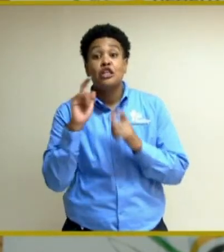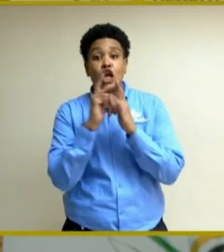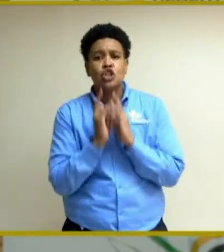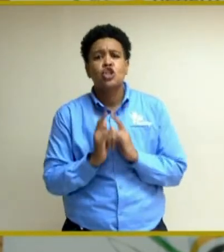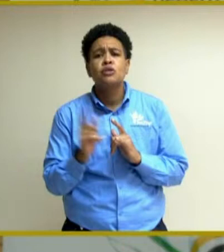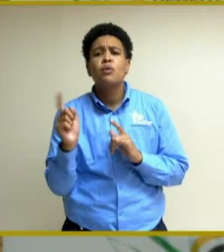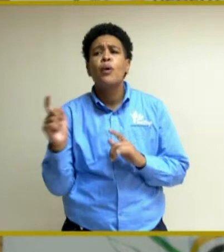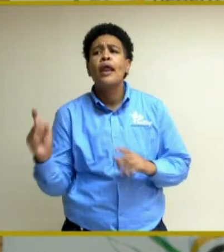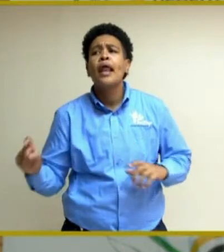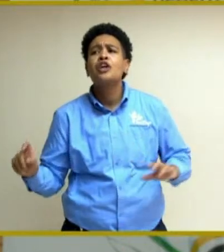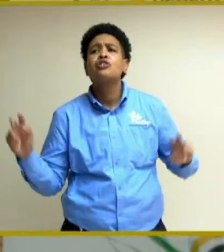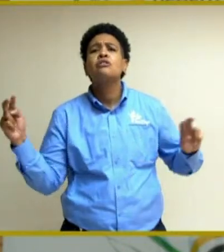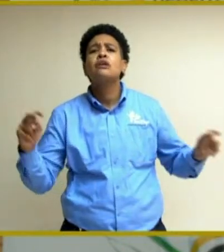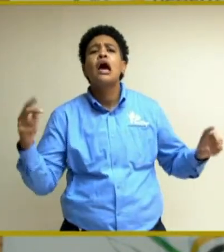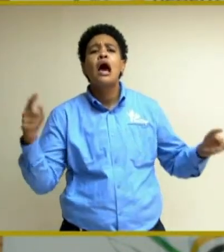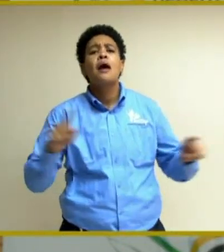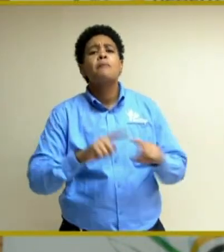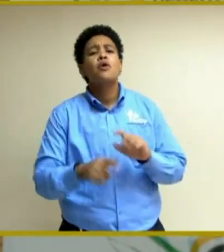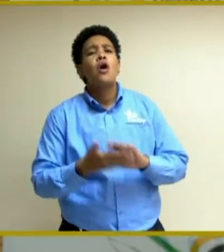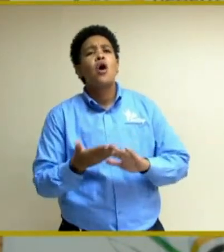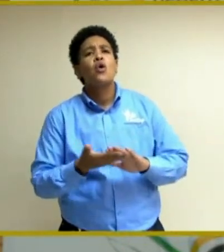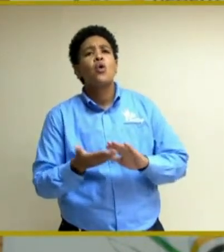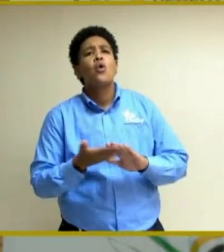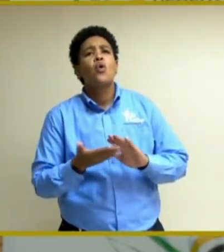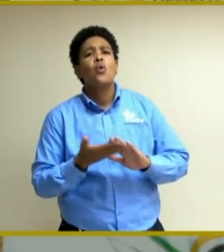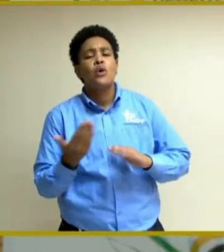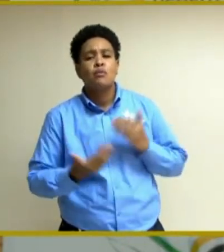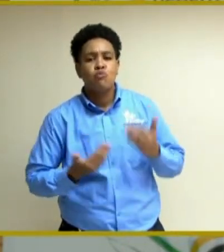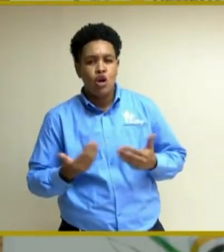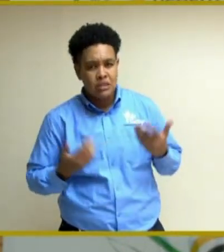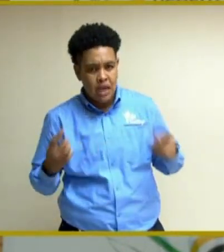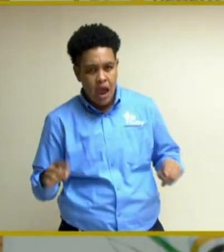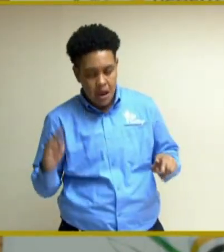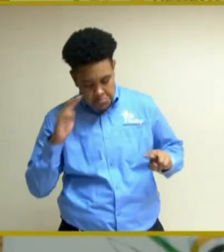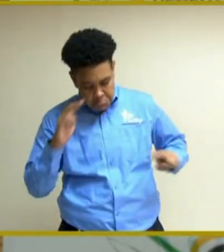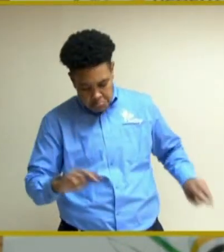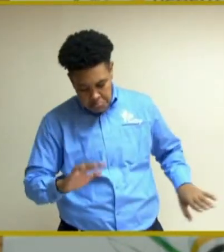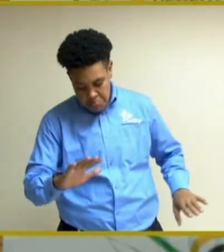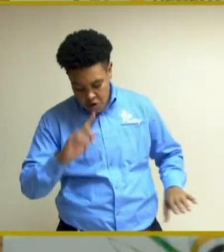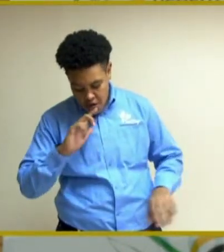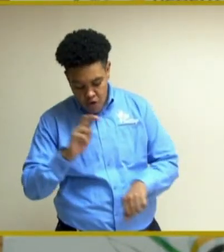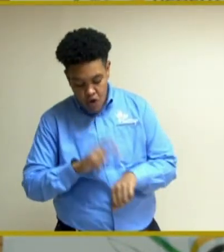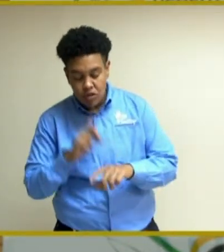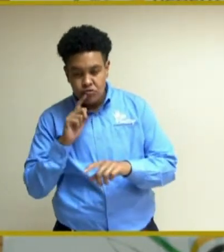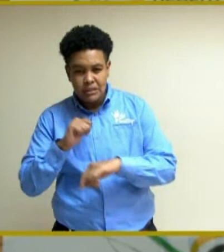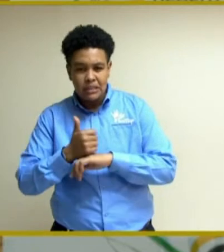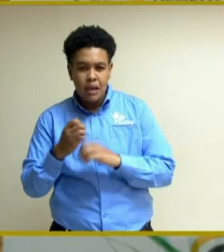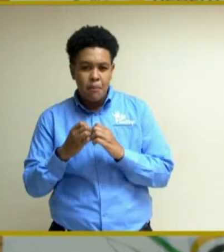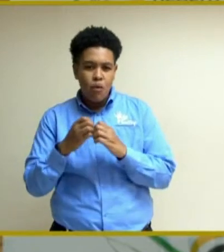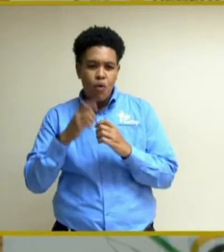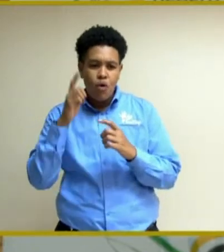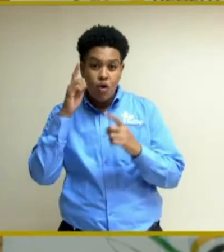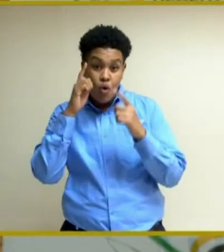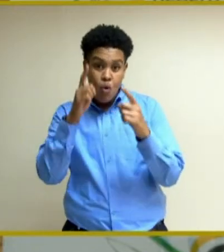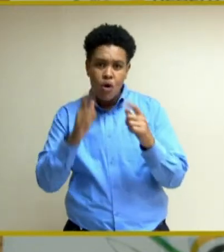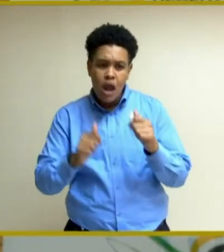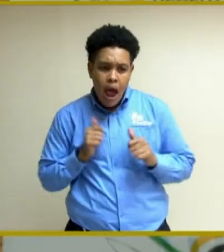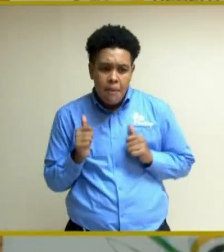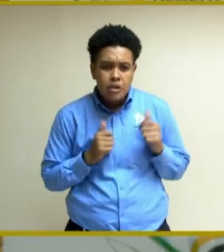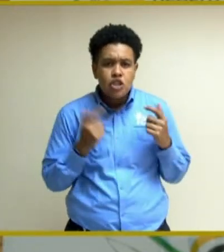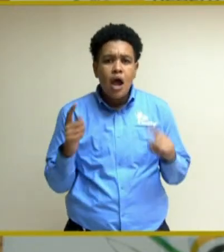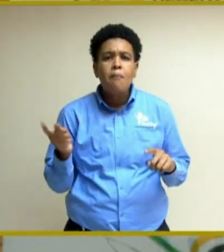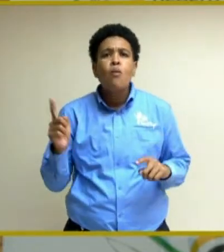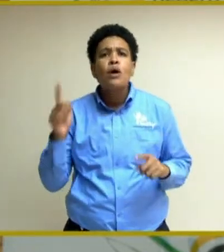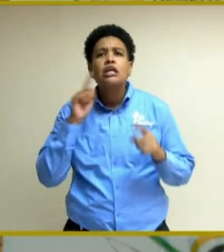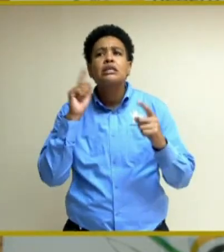where necessary, but it's an ongoing process. So, and of course, set more ambitious targets in the cases where the targets